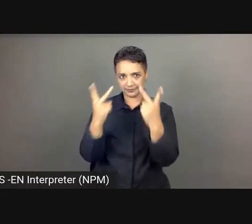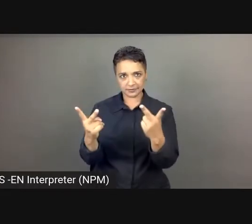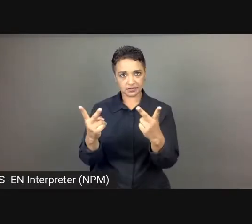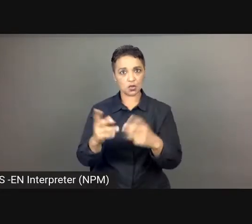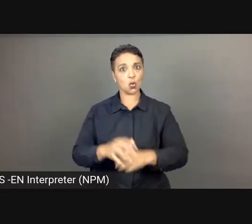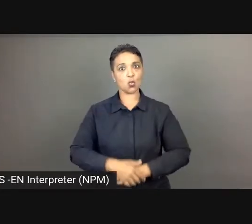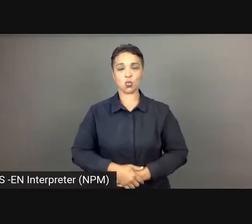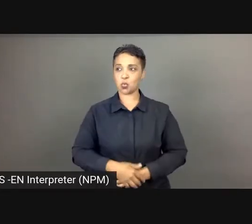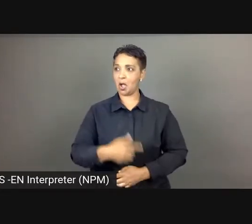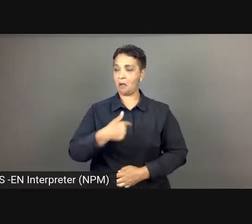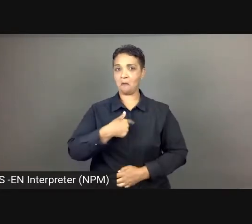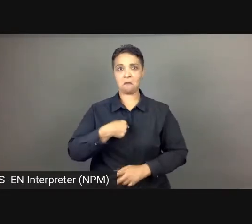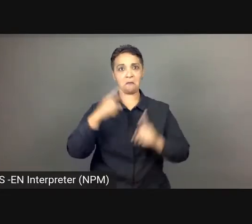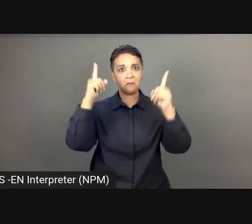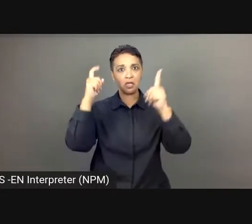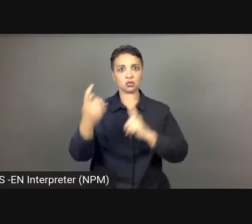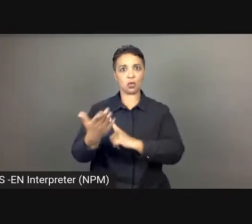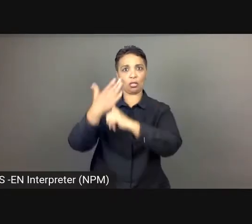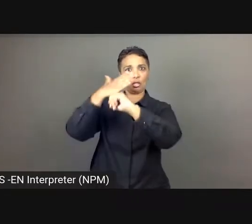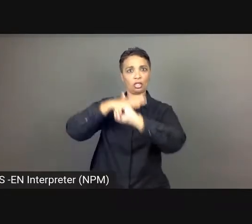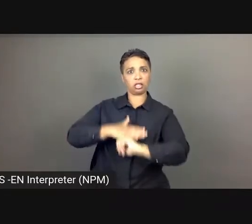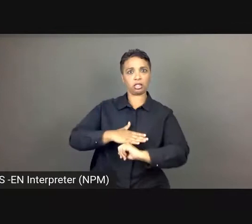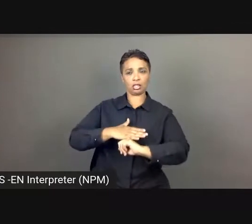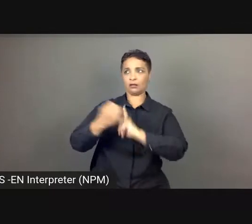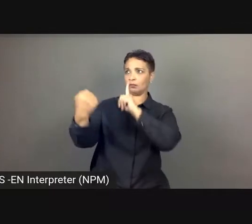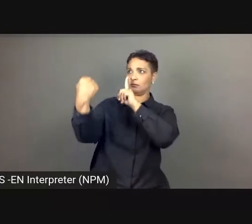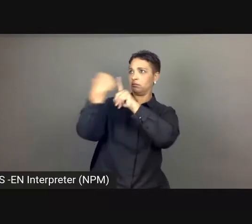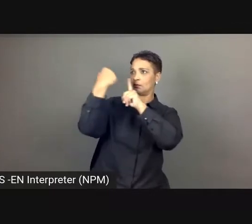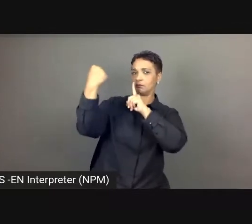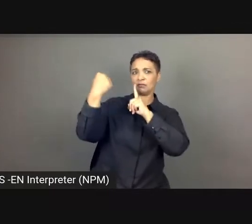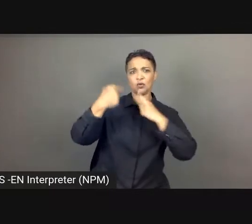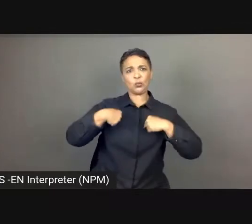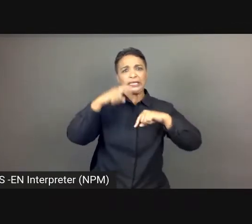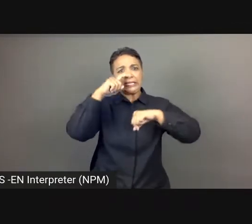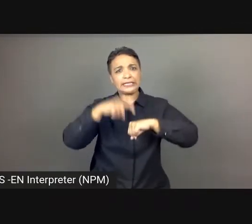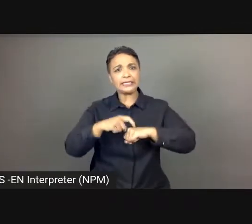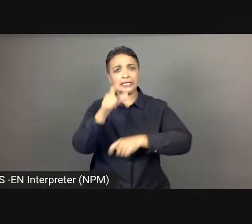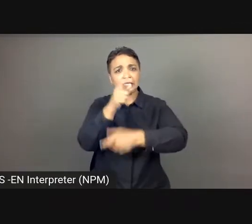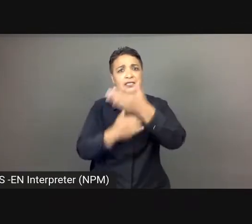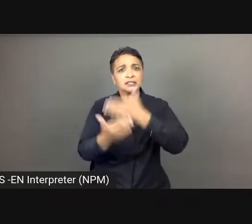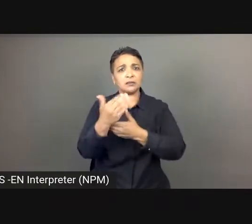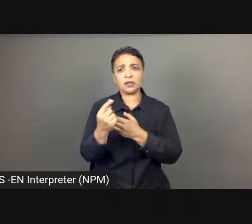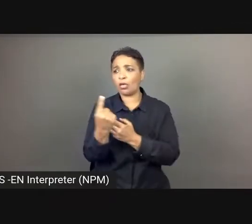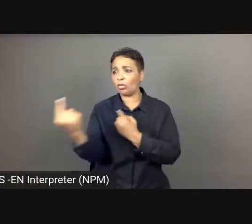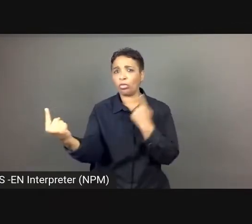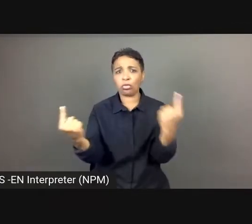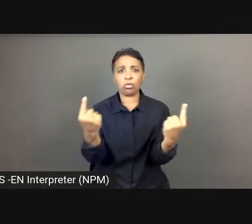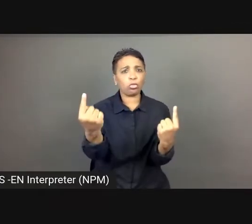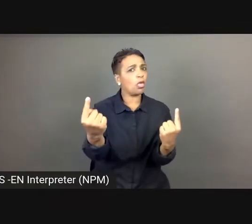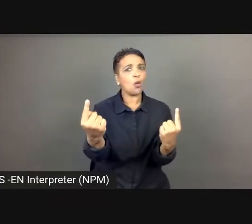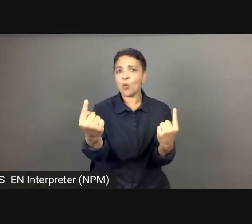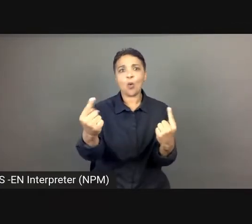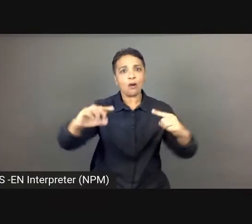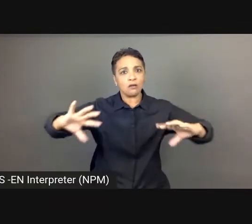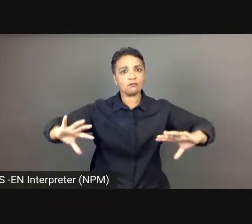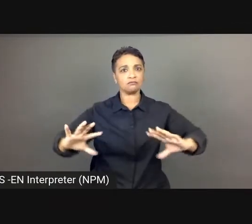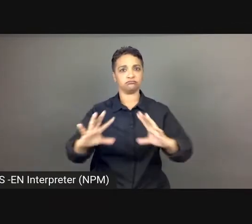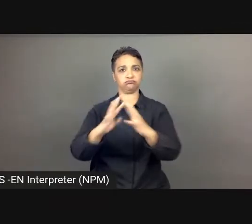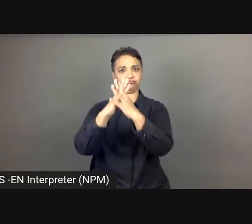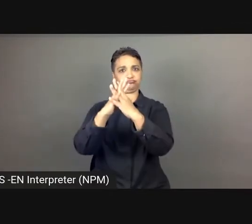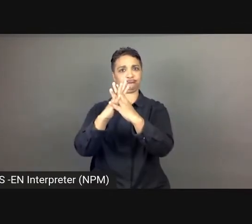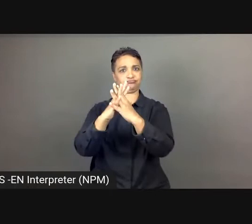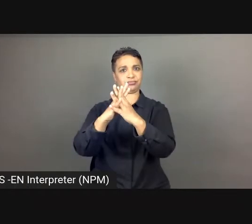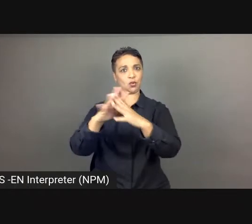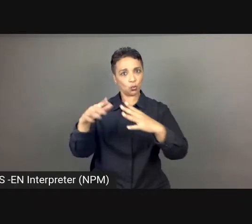by this issue, I'm affected by this issue, why can't we come together and see how we work towards elevating our